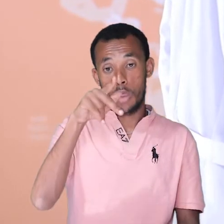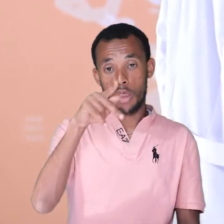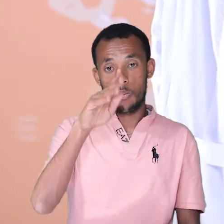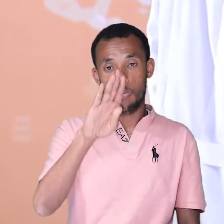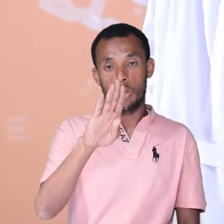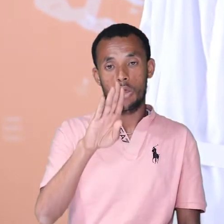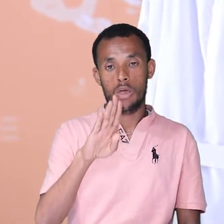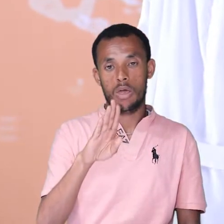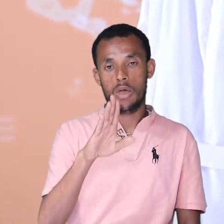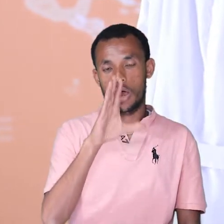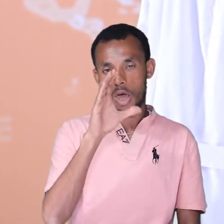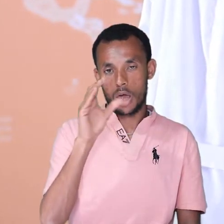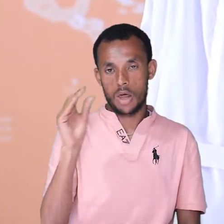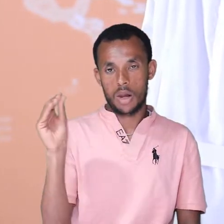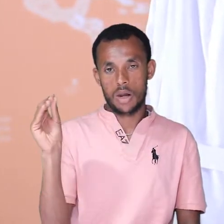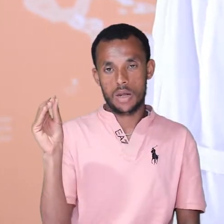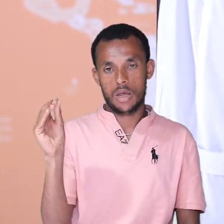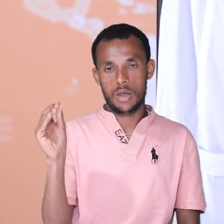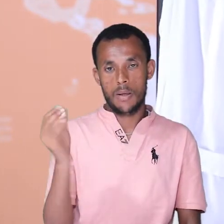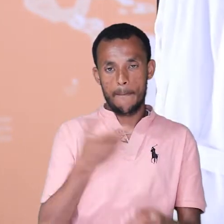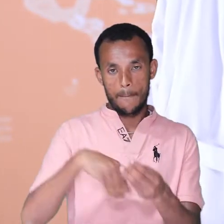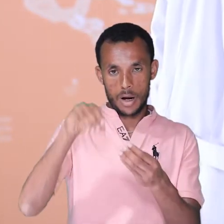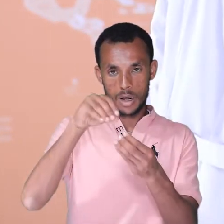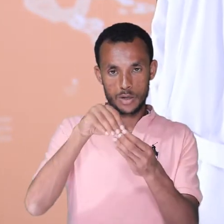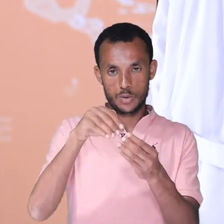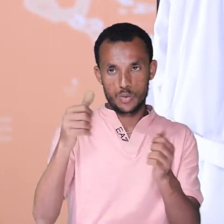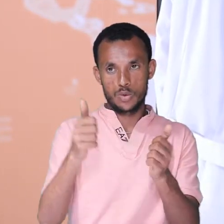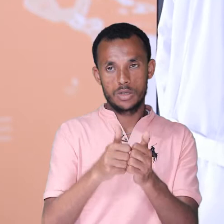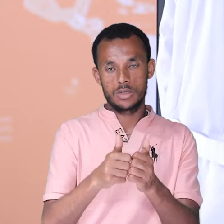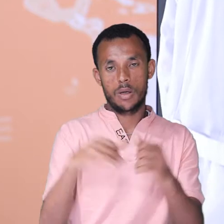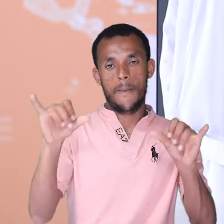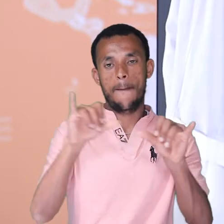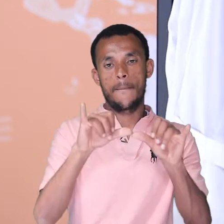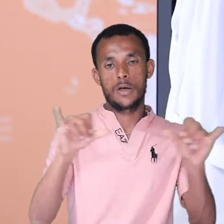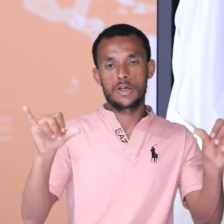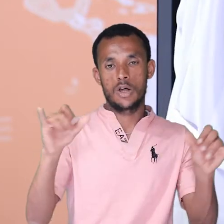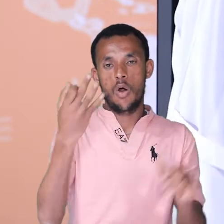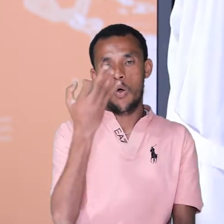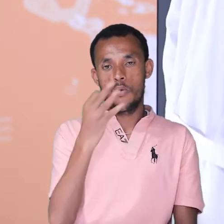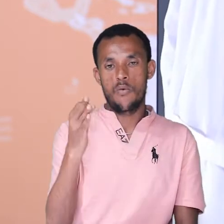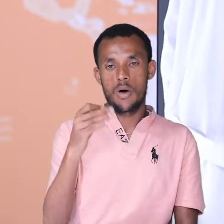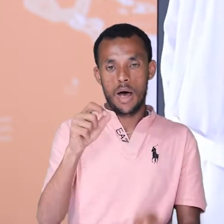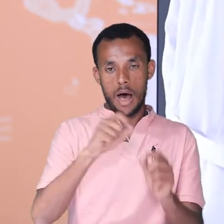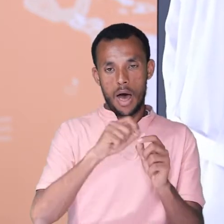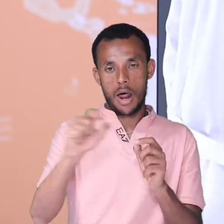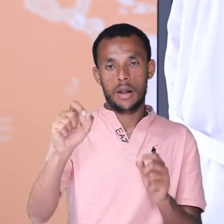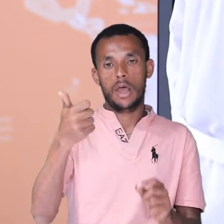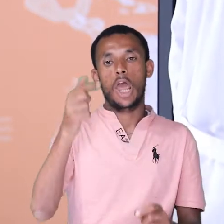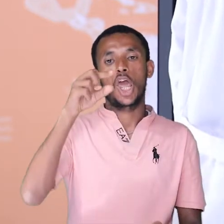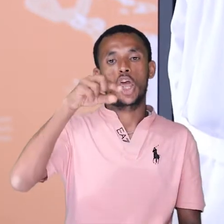PB and plus with measure of arc AQ.